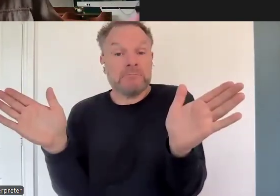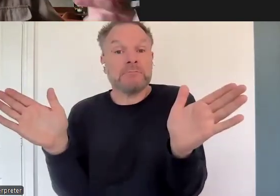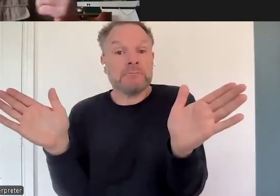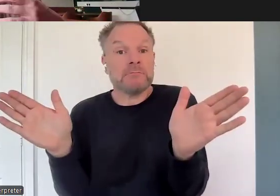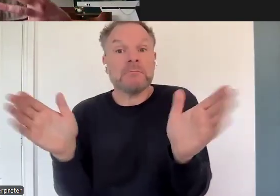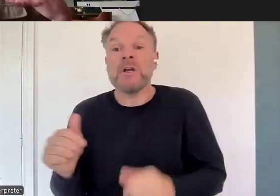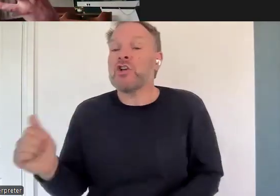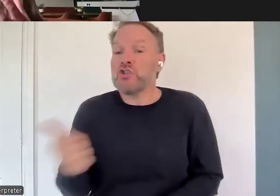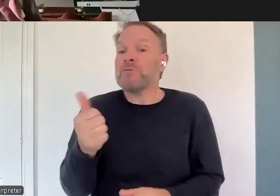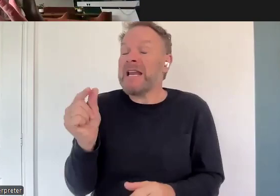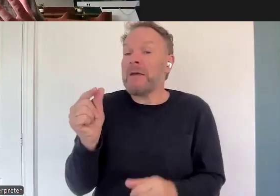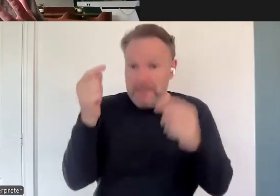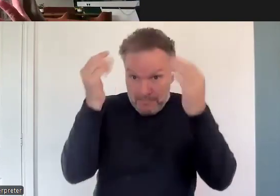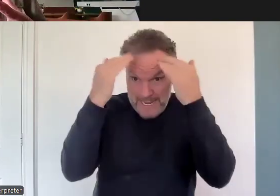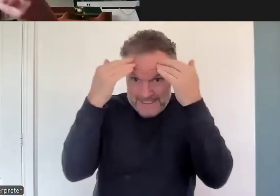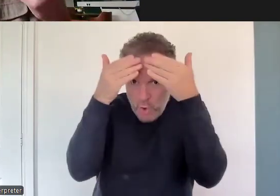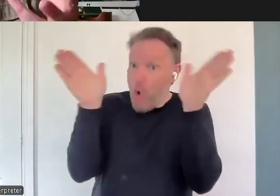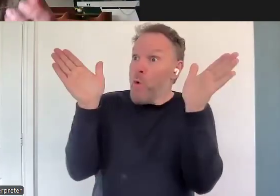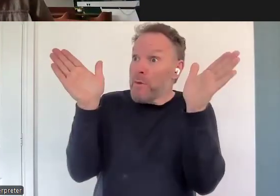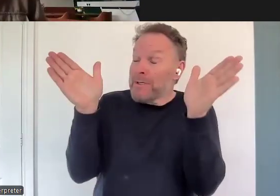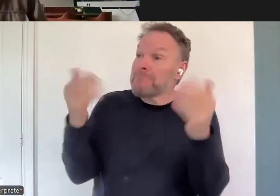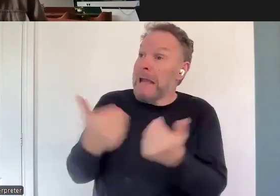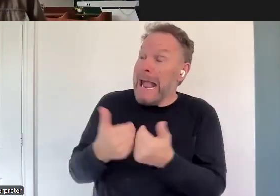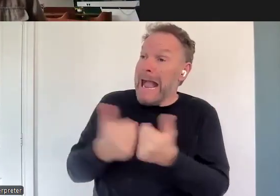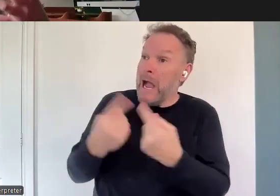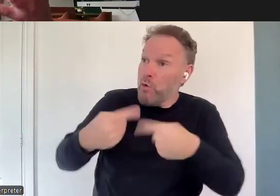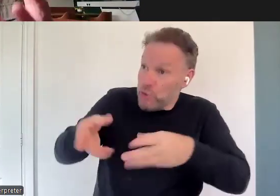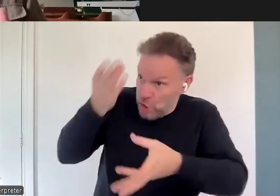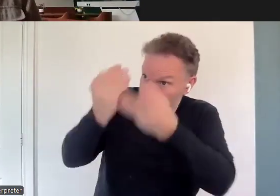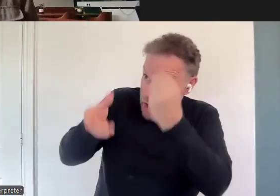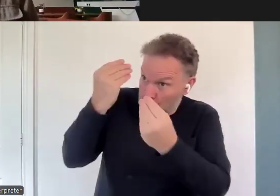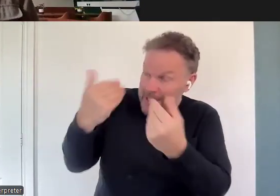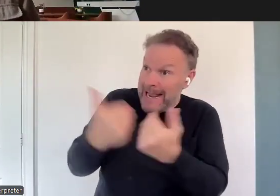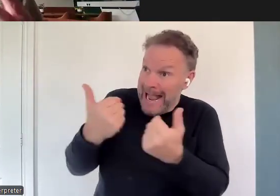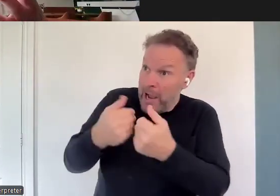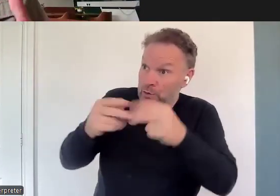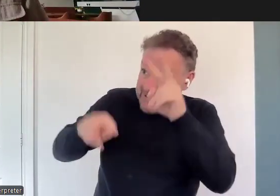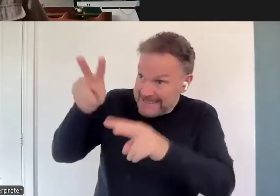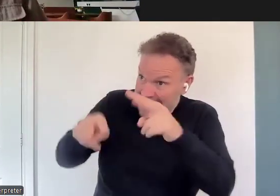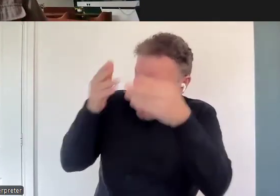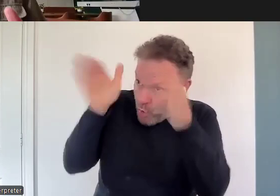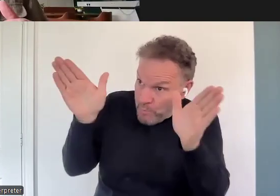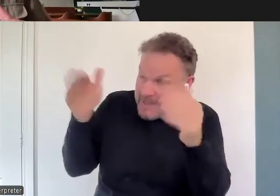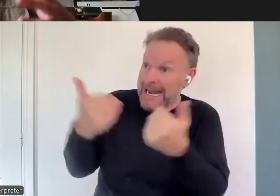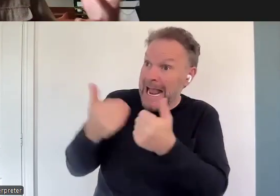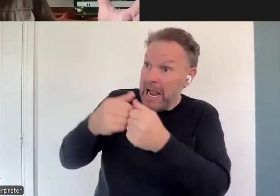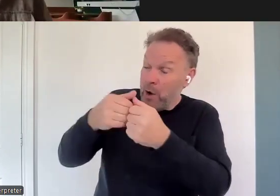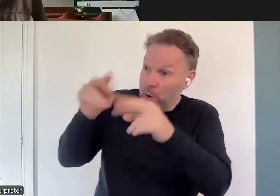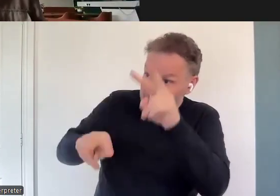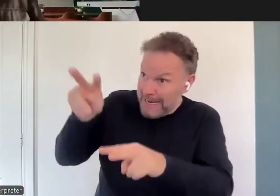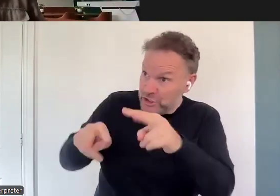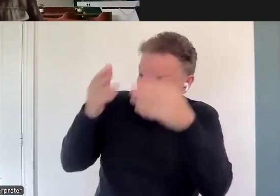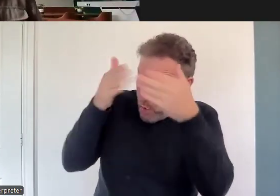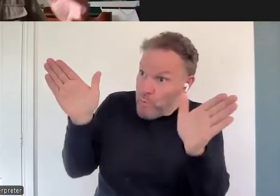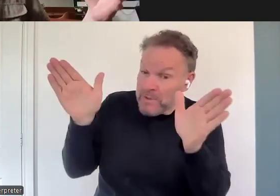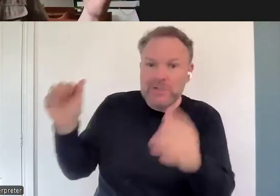should have a slightly open mind as to exactly how we will learn, how we will assess, how we will measure. We should even have an